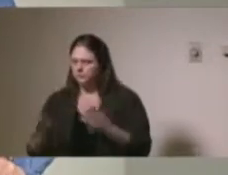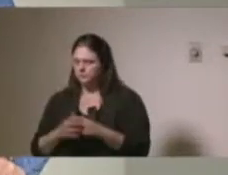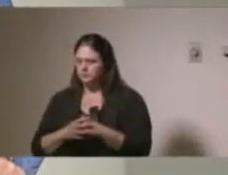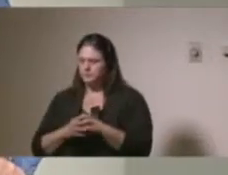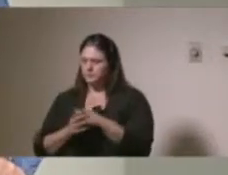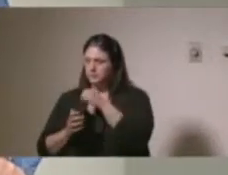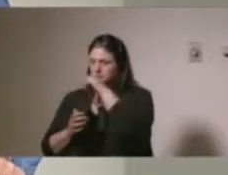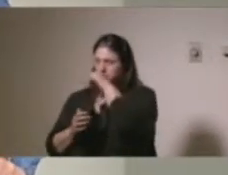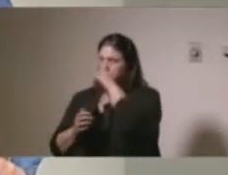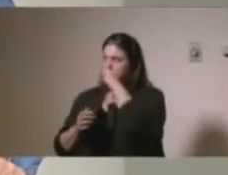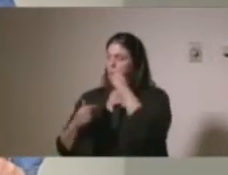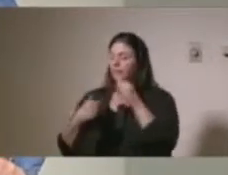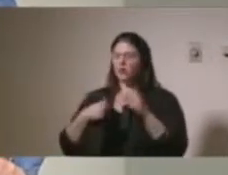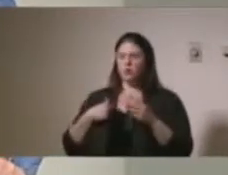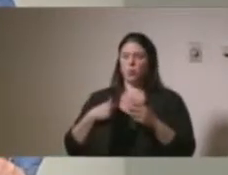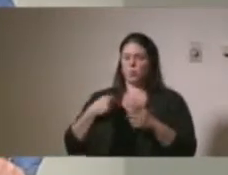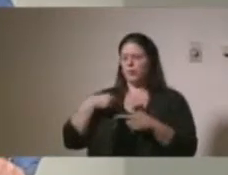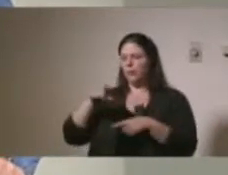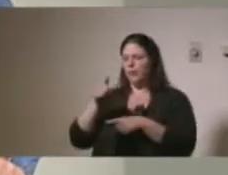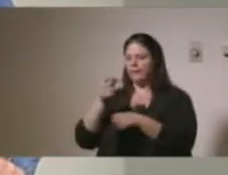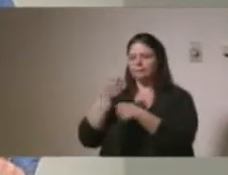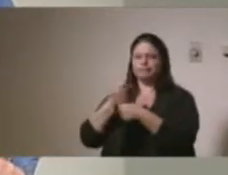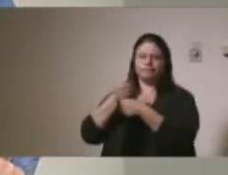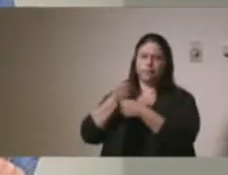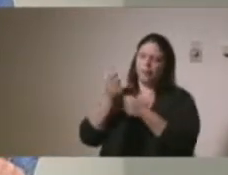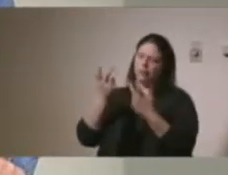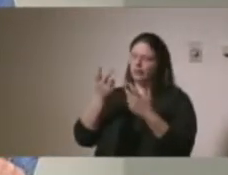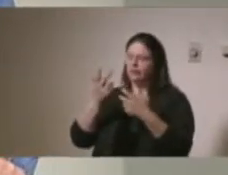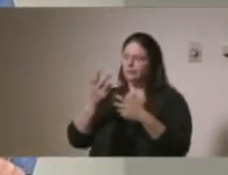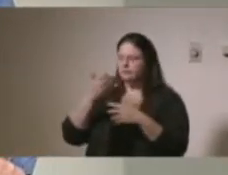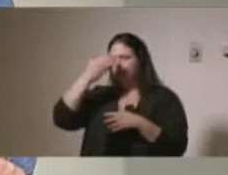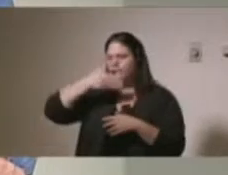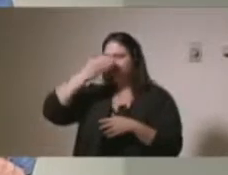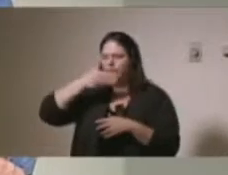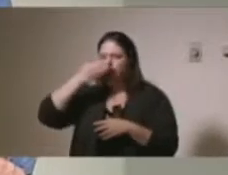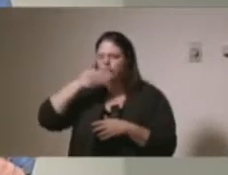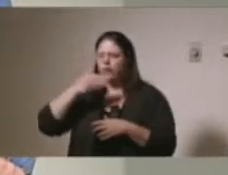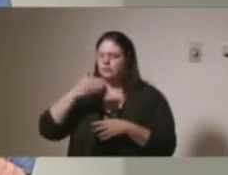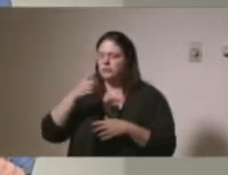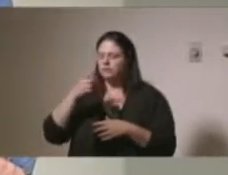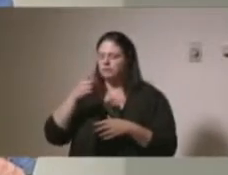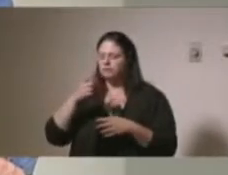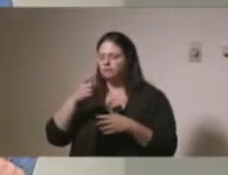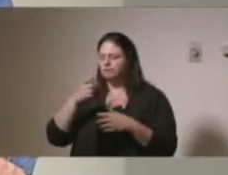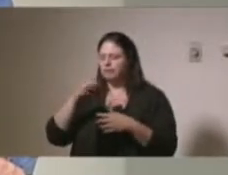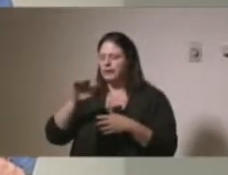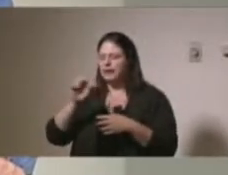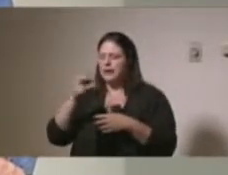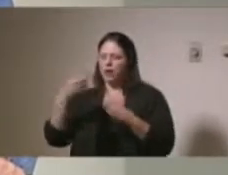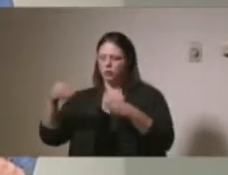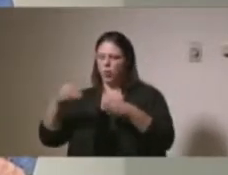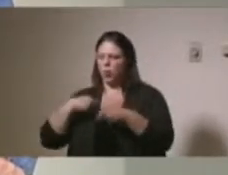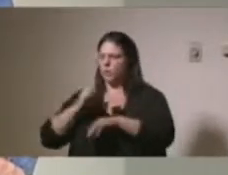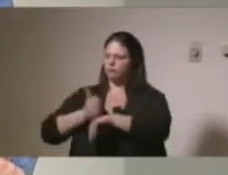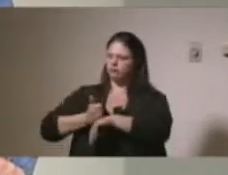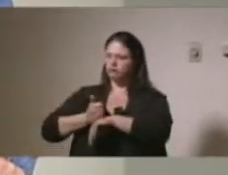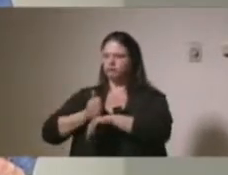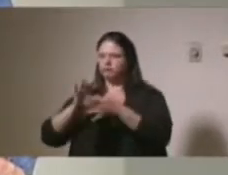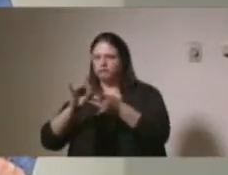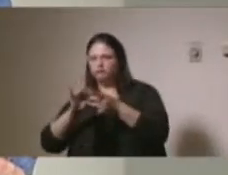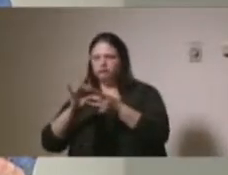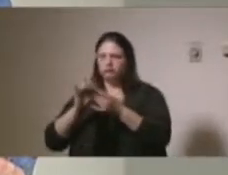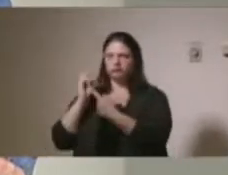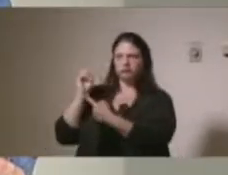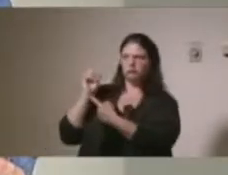to demonstrate in front of, or where we had the press conference, was in front of the cash store. And the cash store was an institution where the